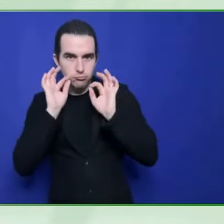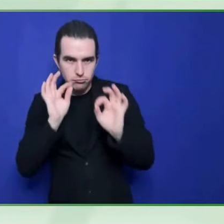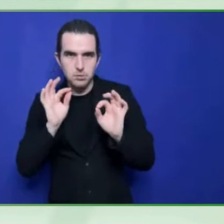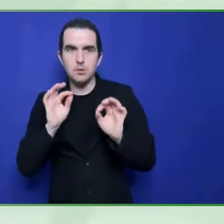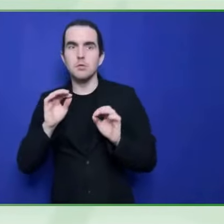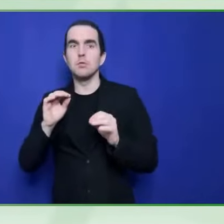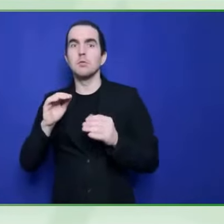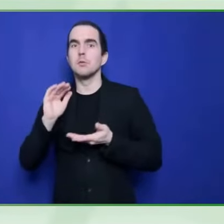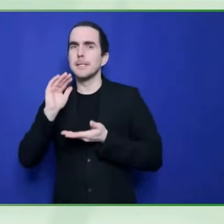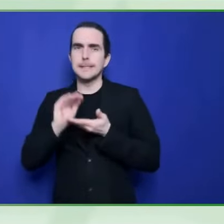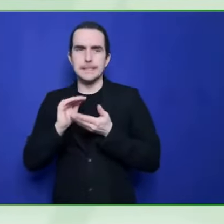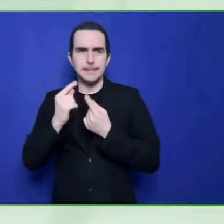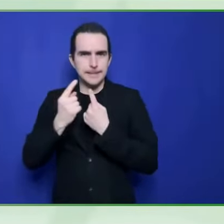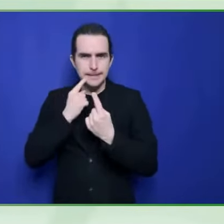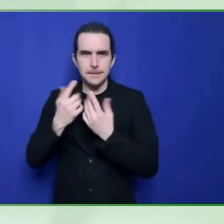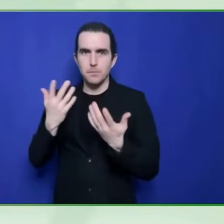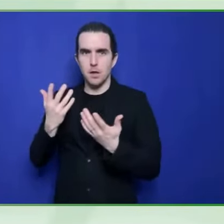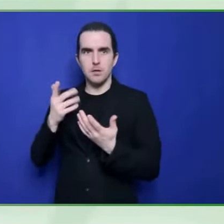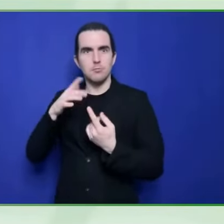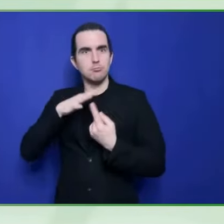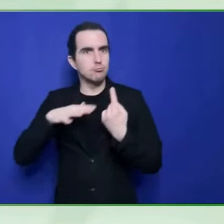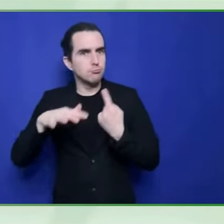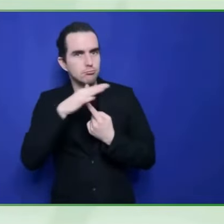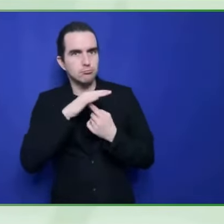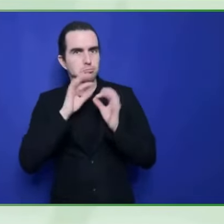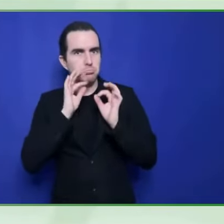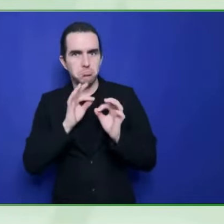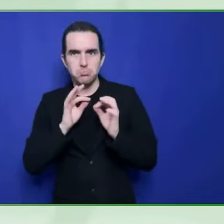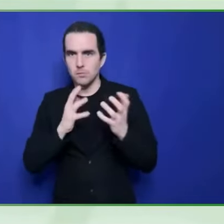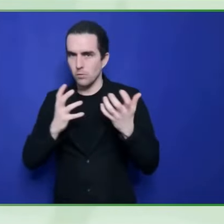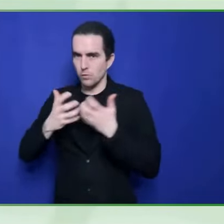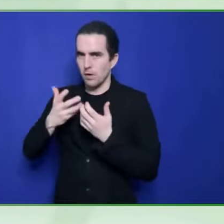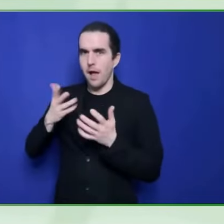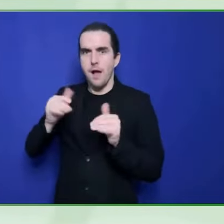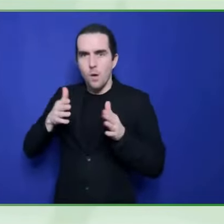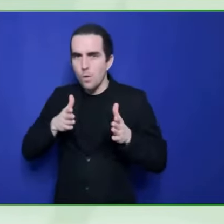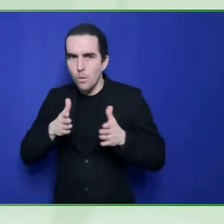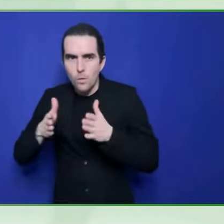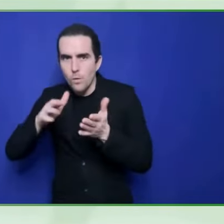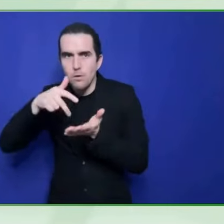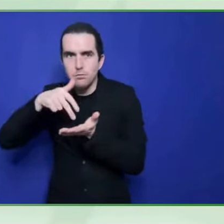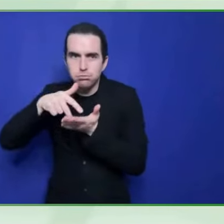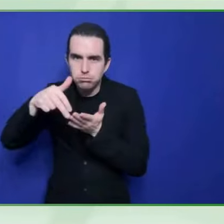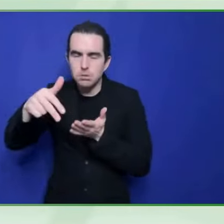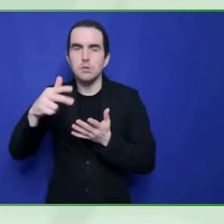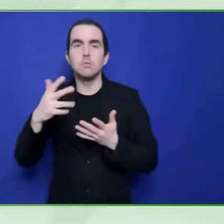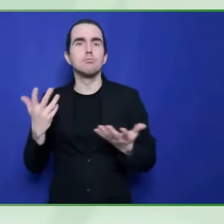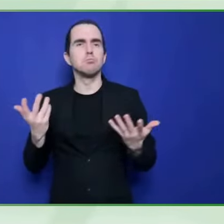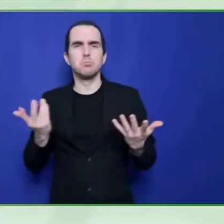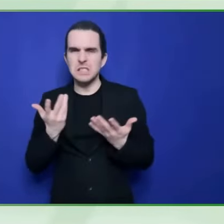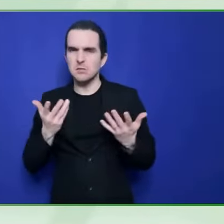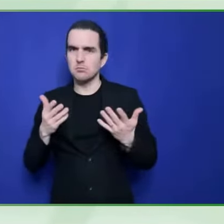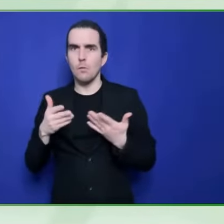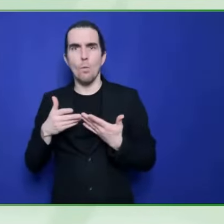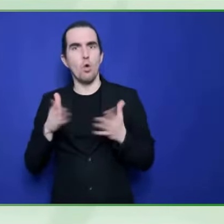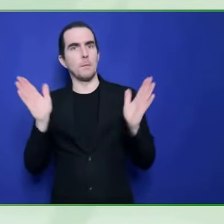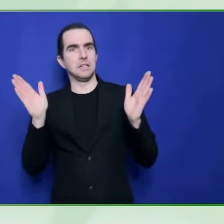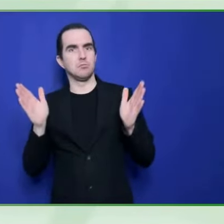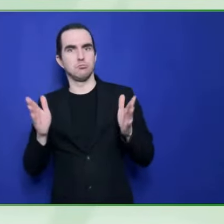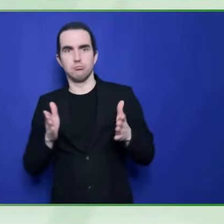typical corner. Seems pretty standard in the US, I should say. I think we showed this in one of